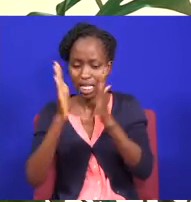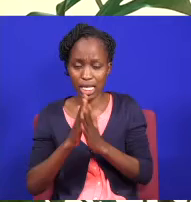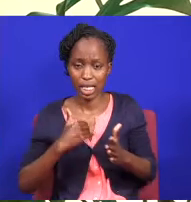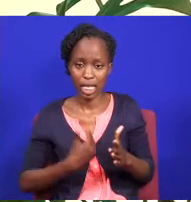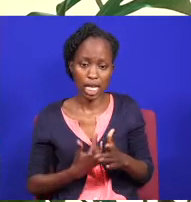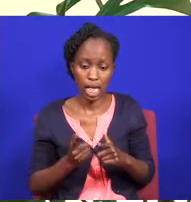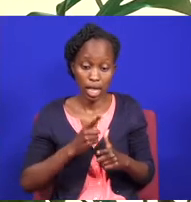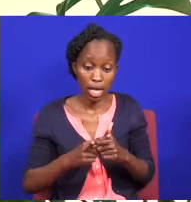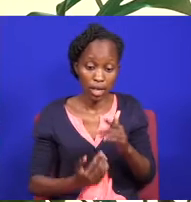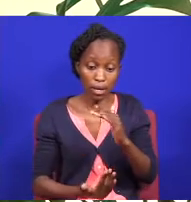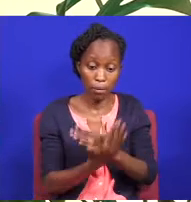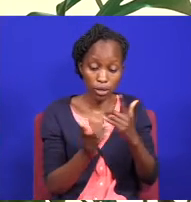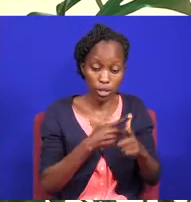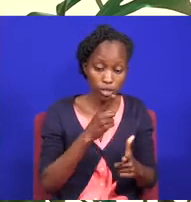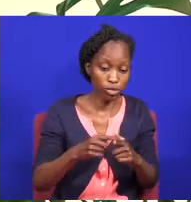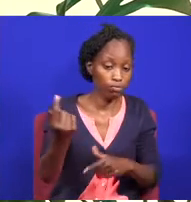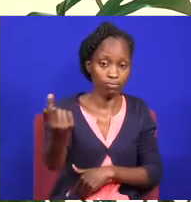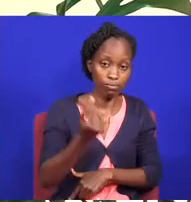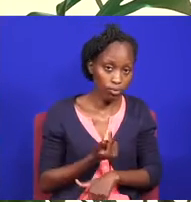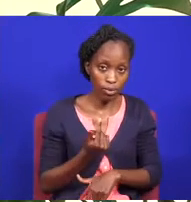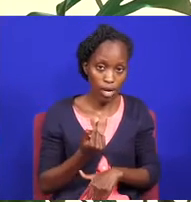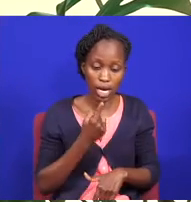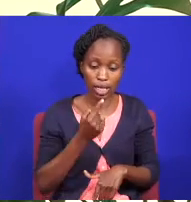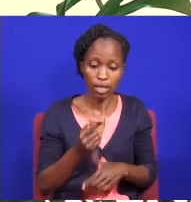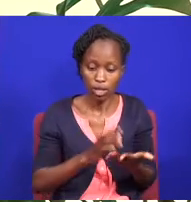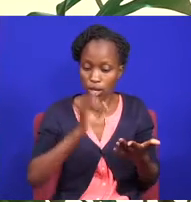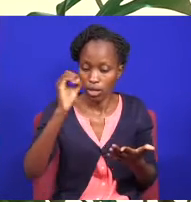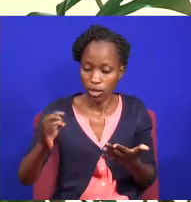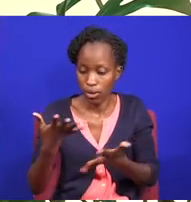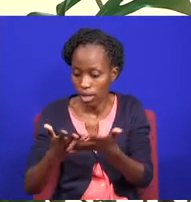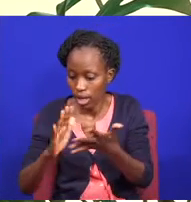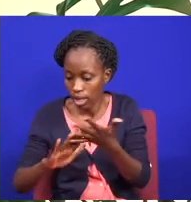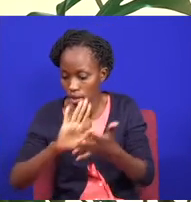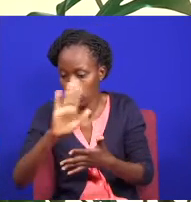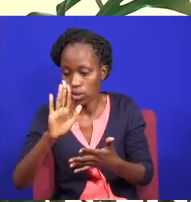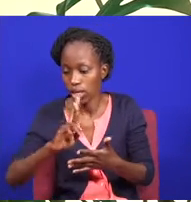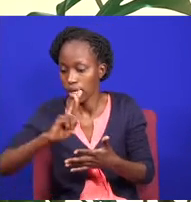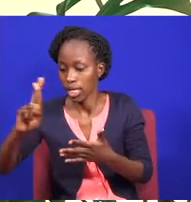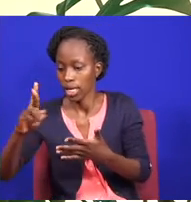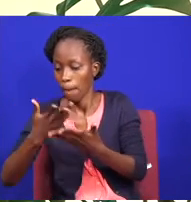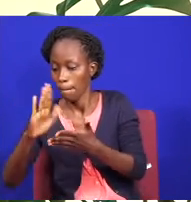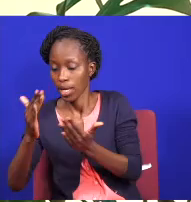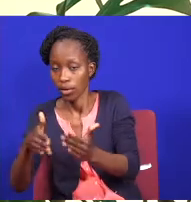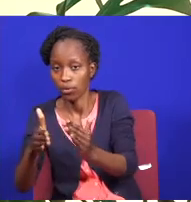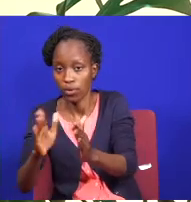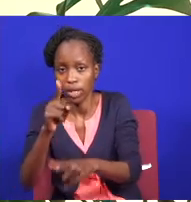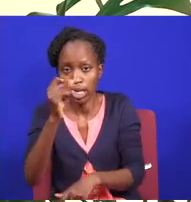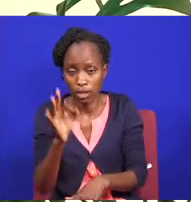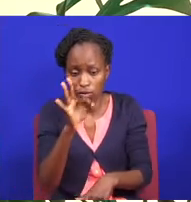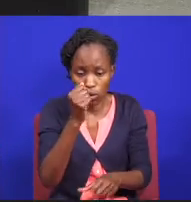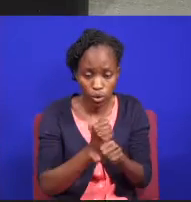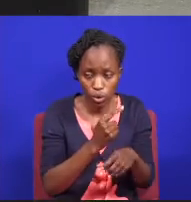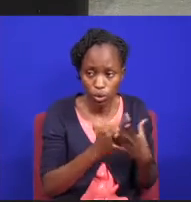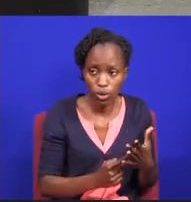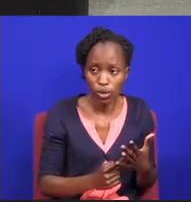arrives. And then Jesus tells them, throw your net on the right side of the lake. If it were you, what would you have done? I would